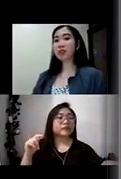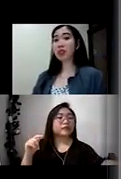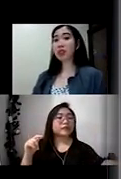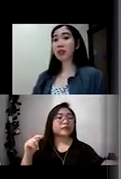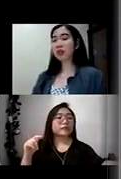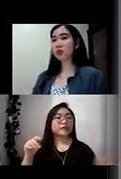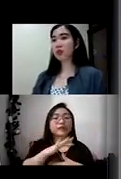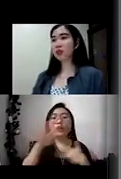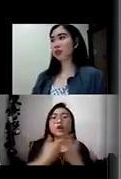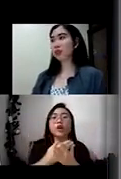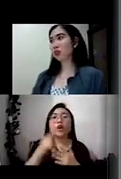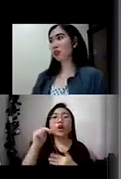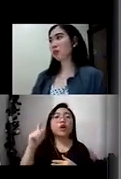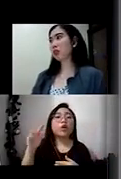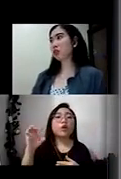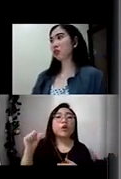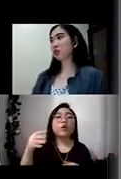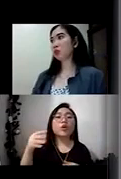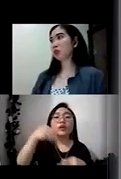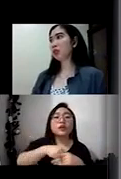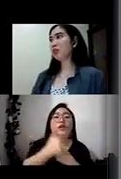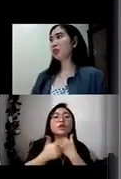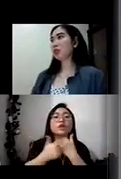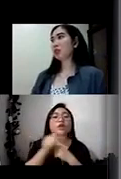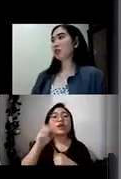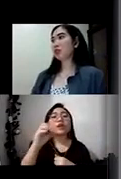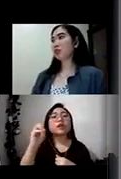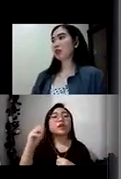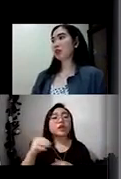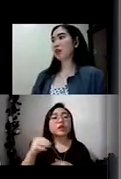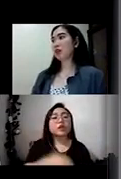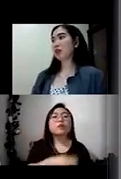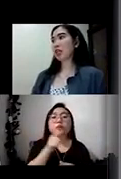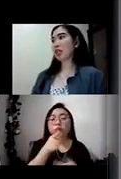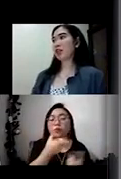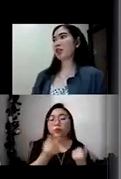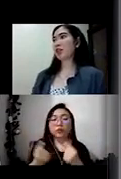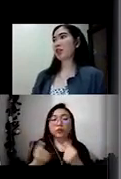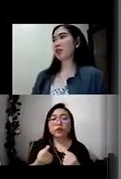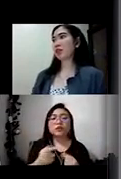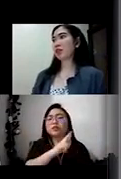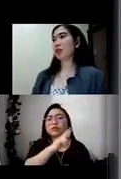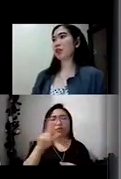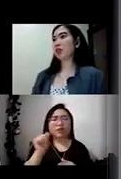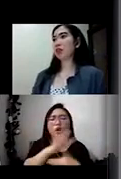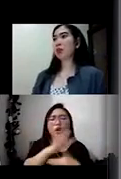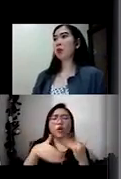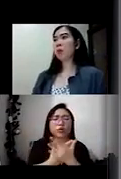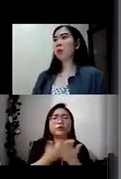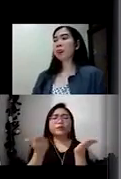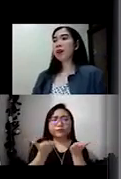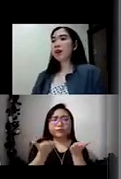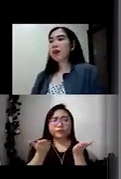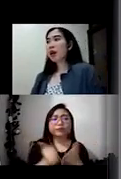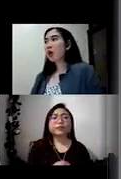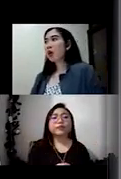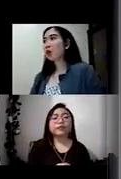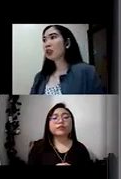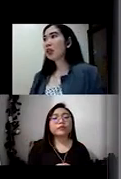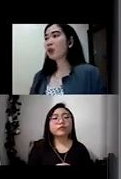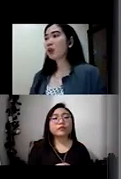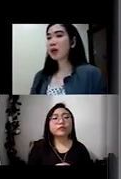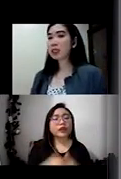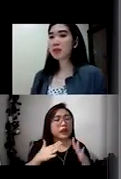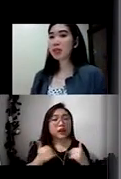the keep.google.com that you did are here. Yan. So,